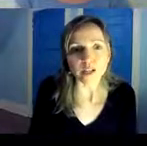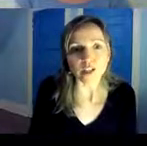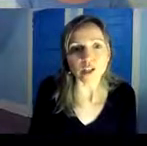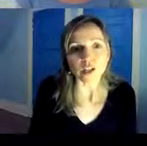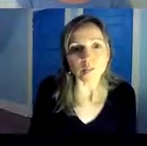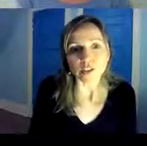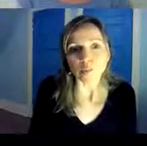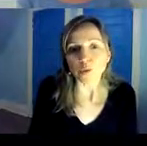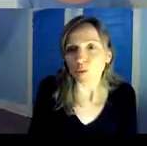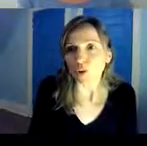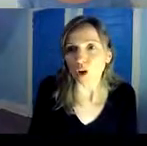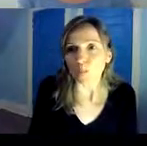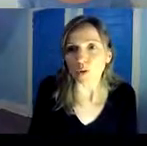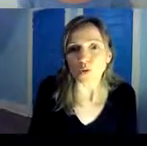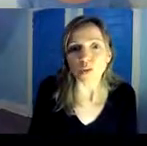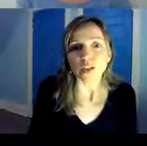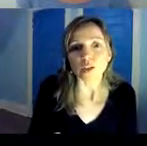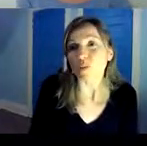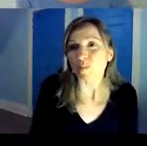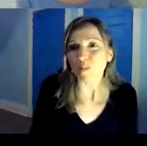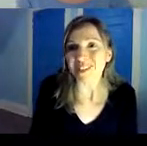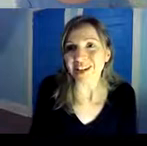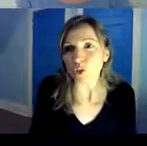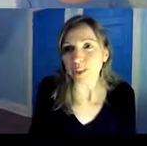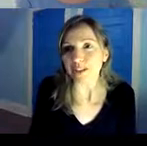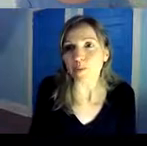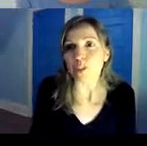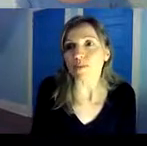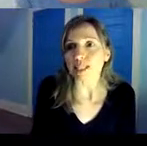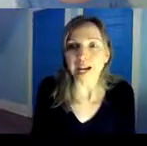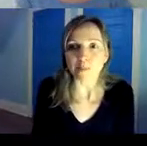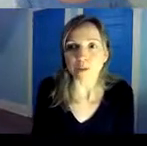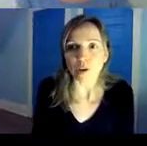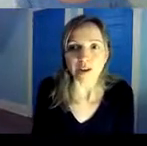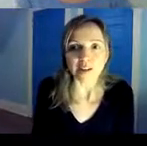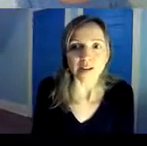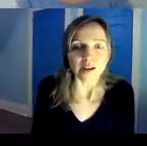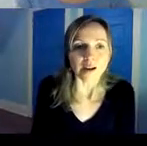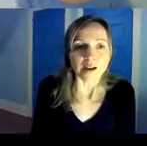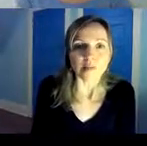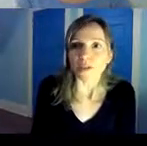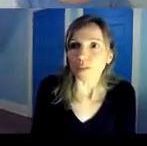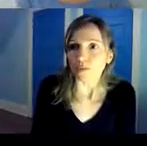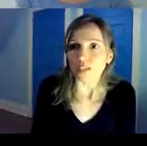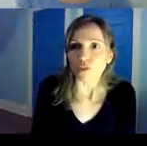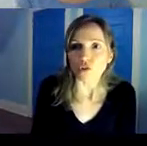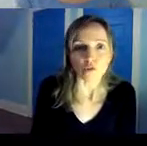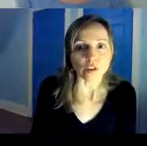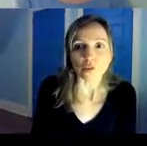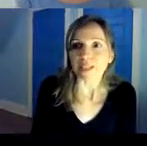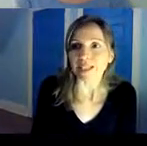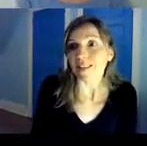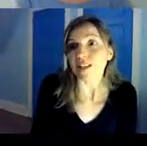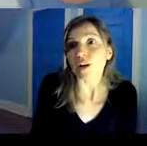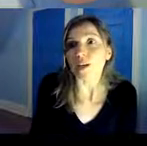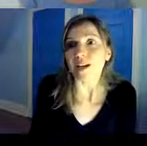yard waste. Please don't put them in your compost. Don't dump them in a natural area, which I've seen happen a lot in the ravines in Toronto.